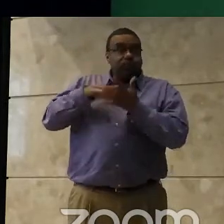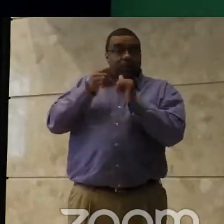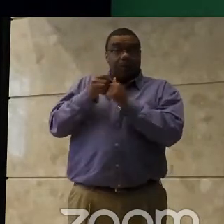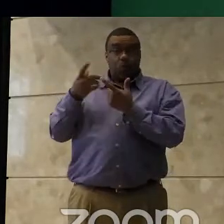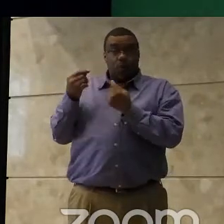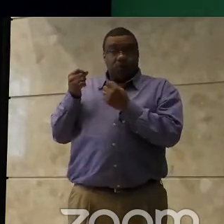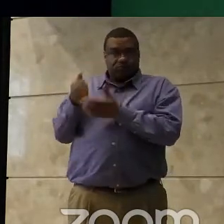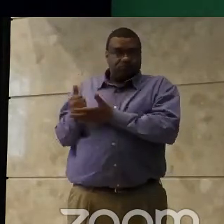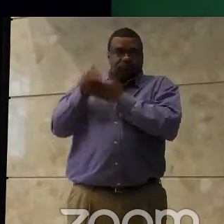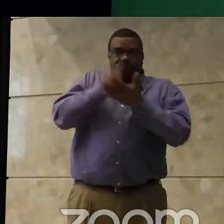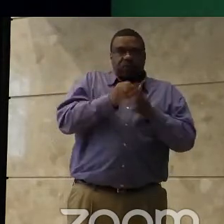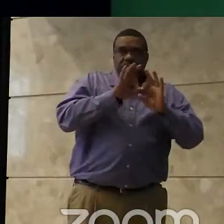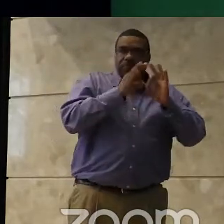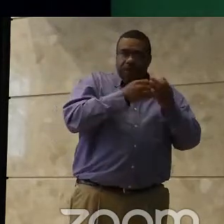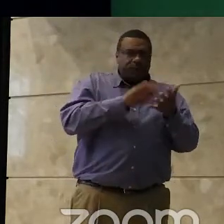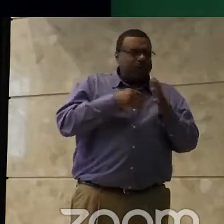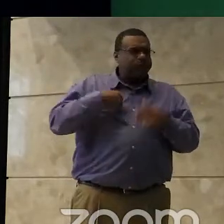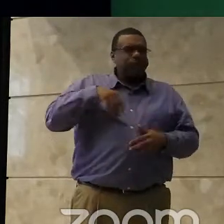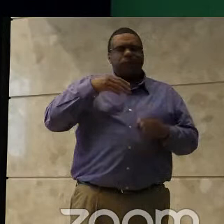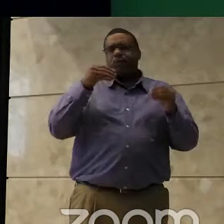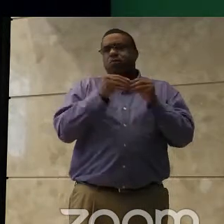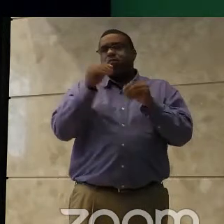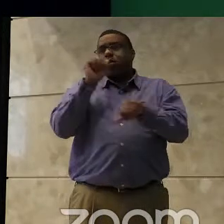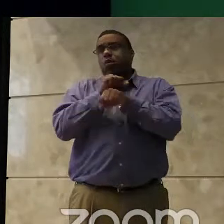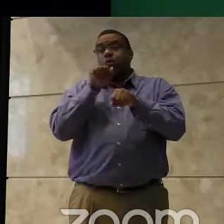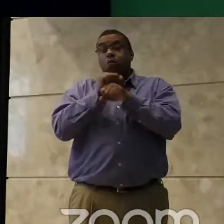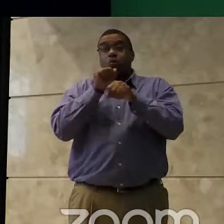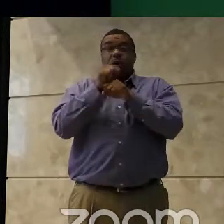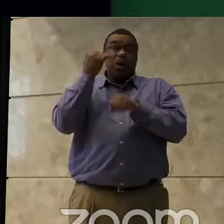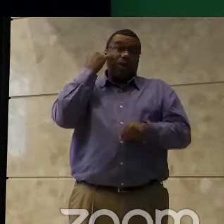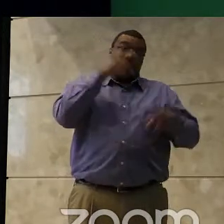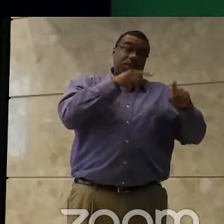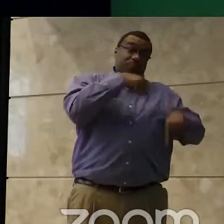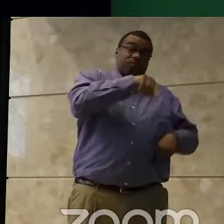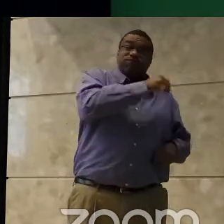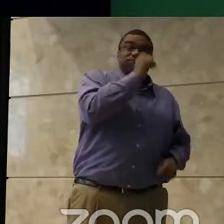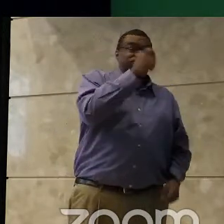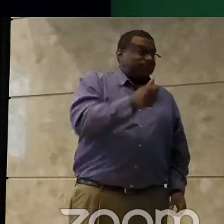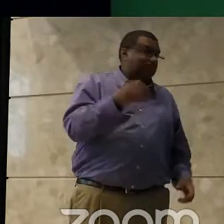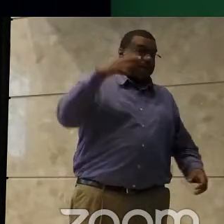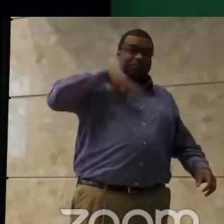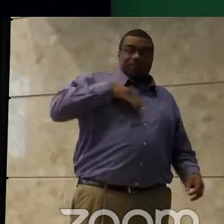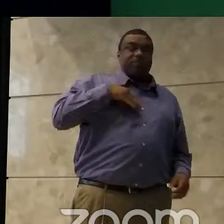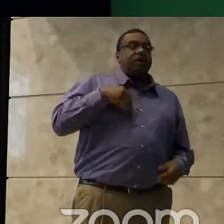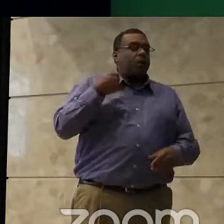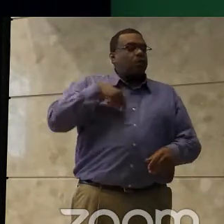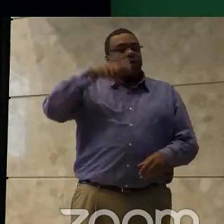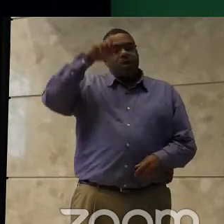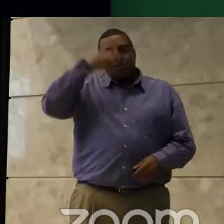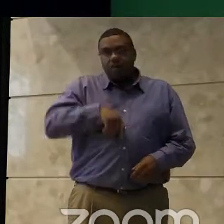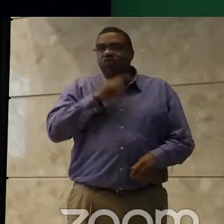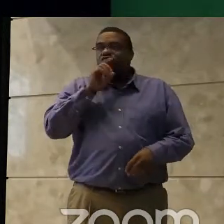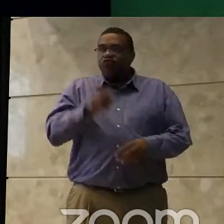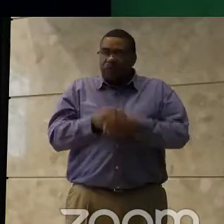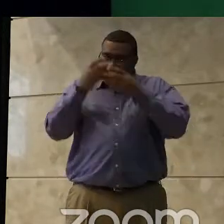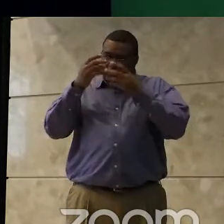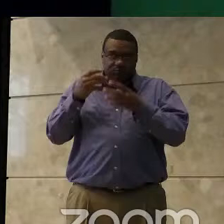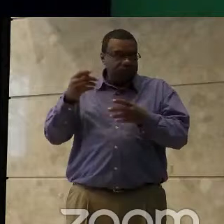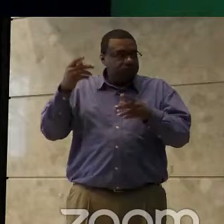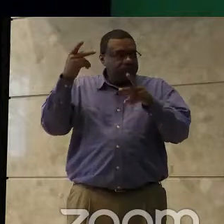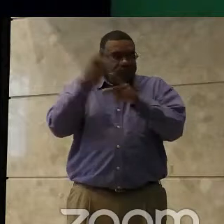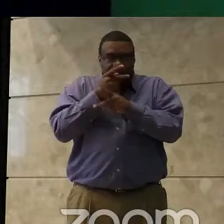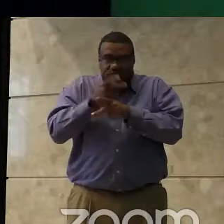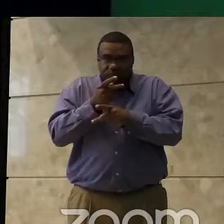families. We have much more work to do for people who didn't get that benefit. We've got to think that through. It's very important. Excellent question. Thank you.